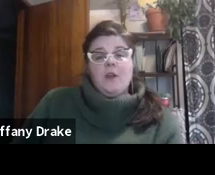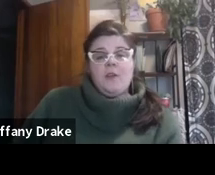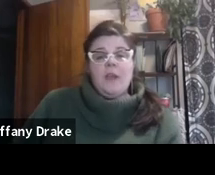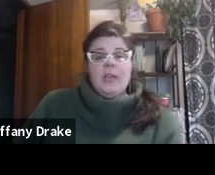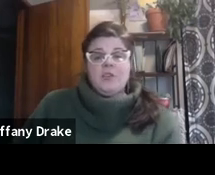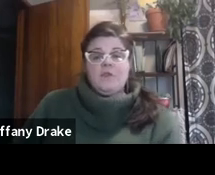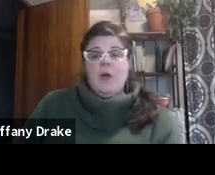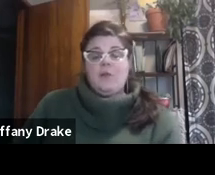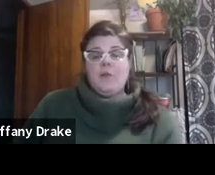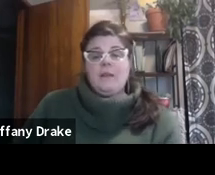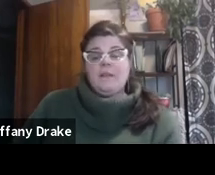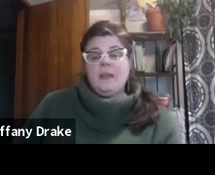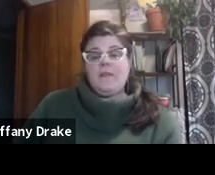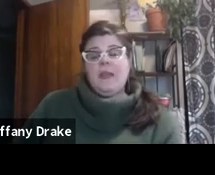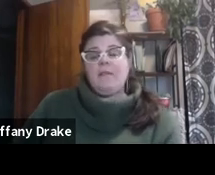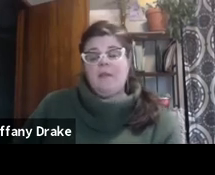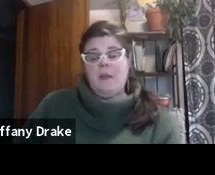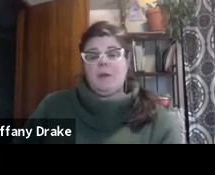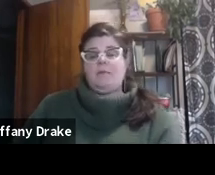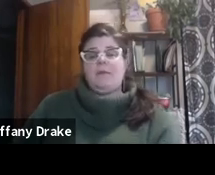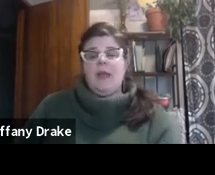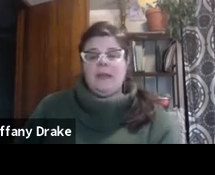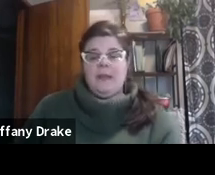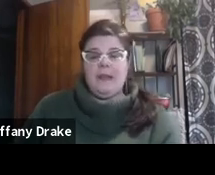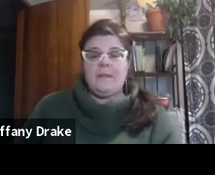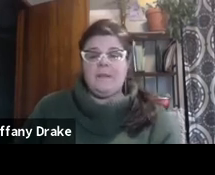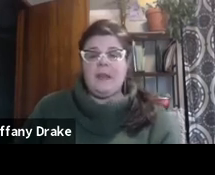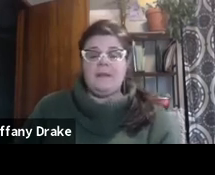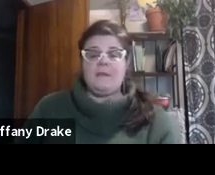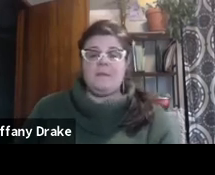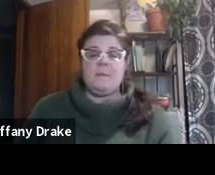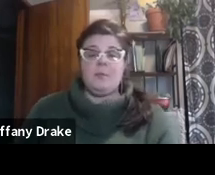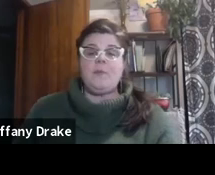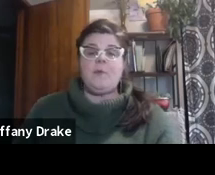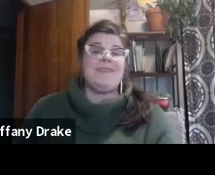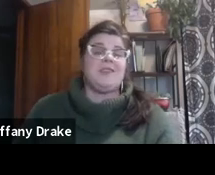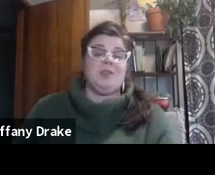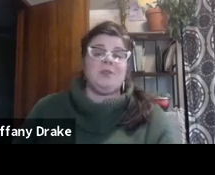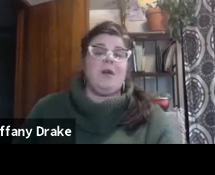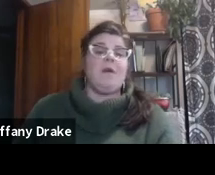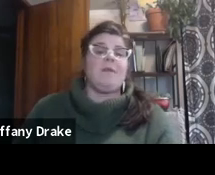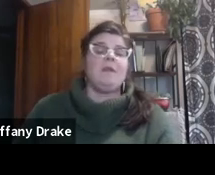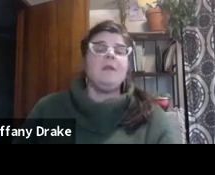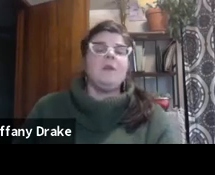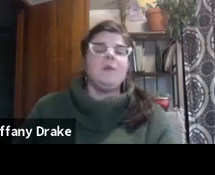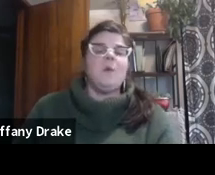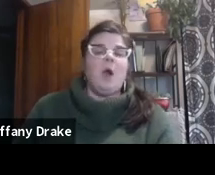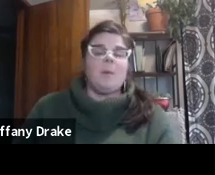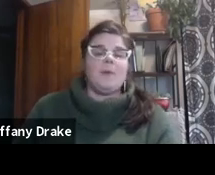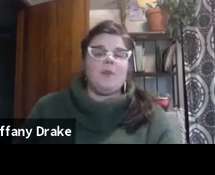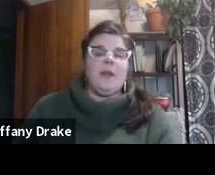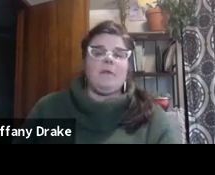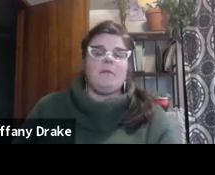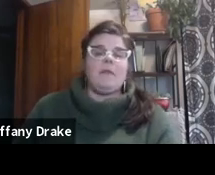offenders are under the age of 12. So that's a significant number, right? Like that is prepubescent children often who